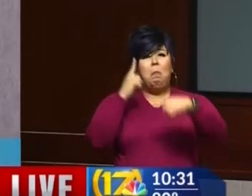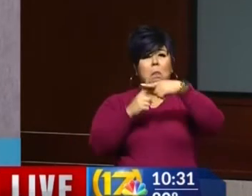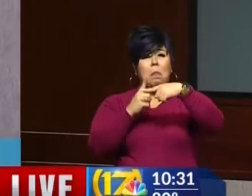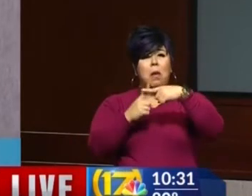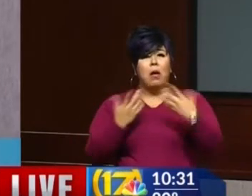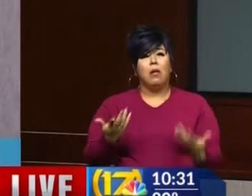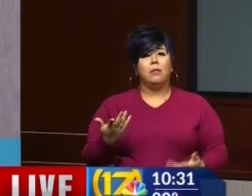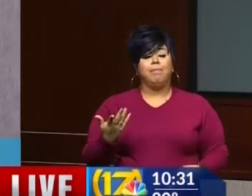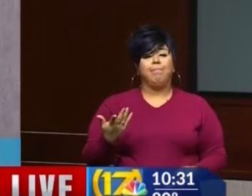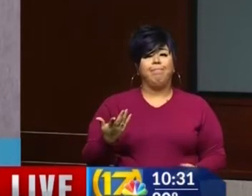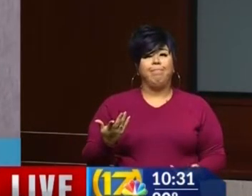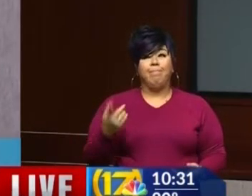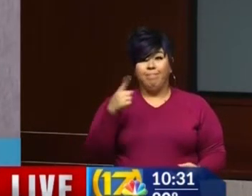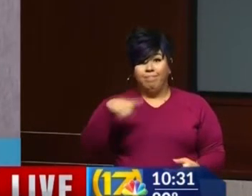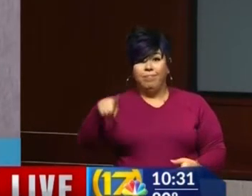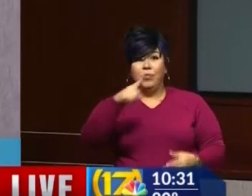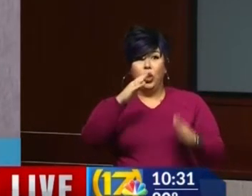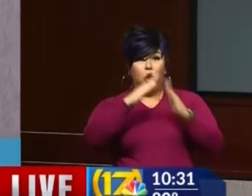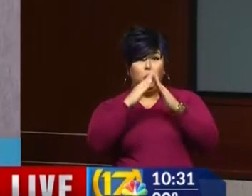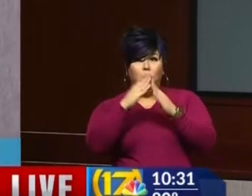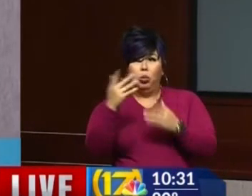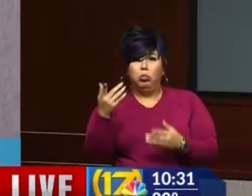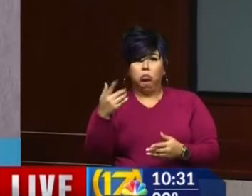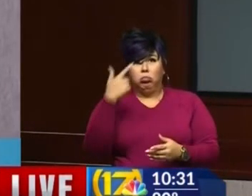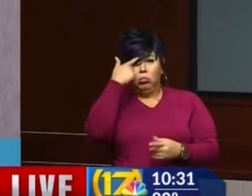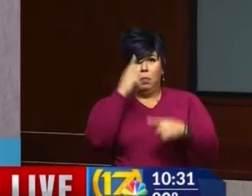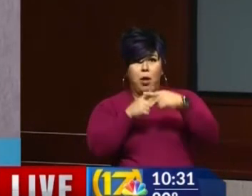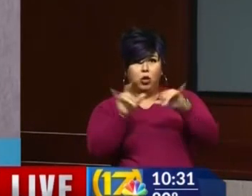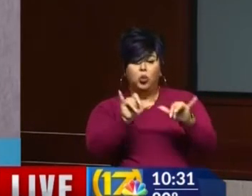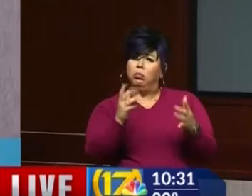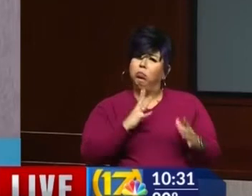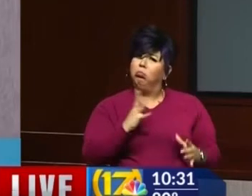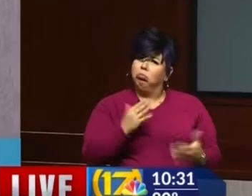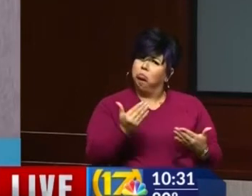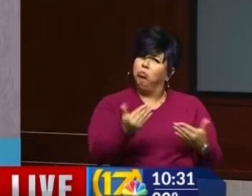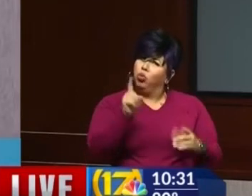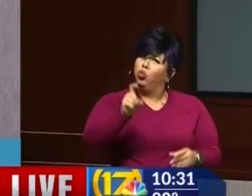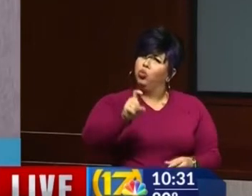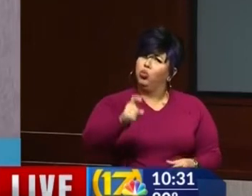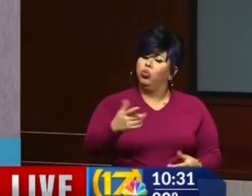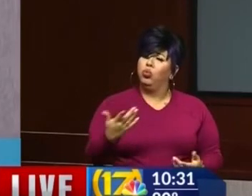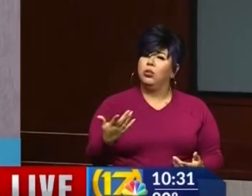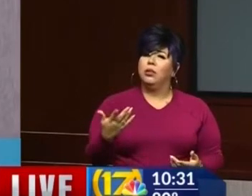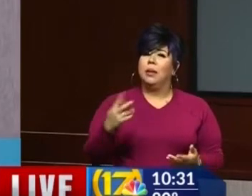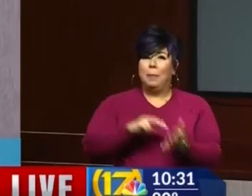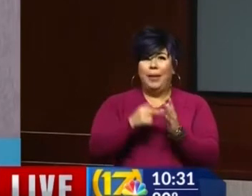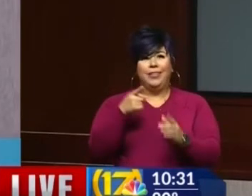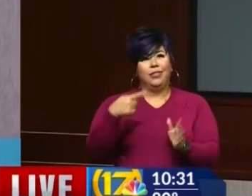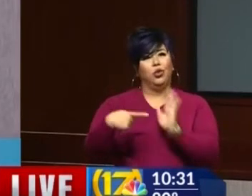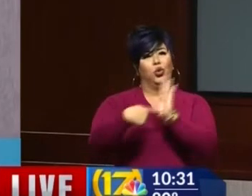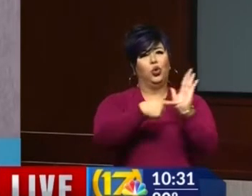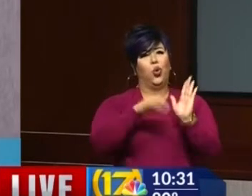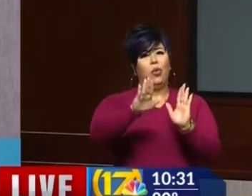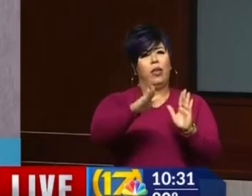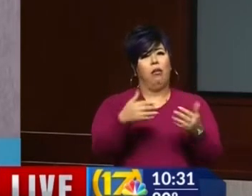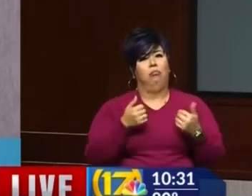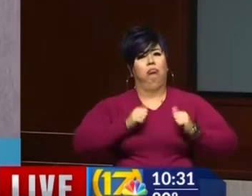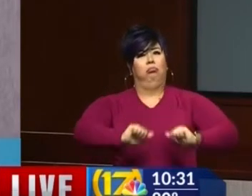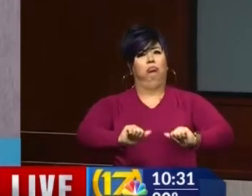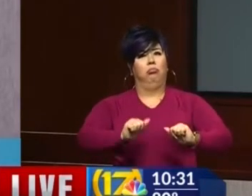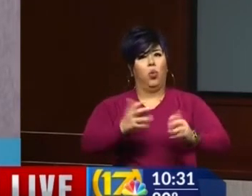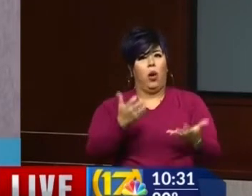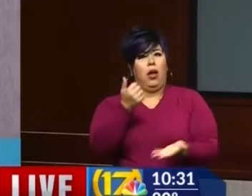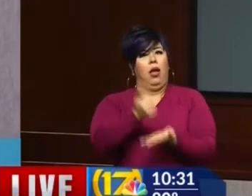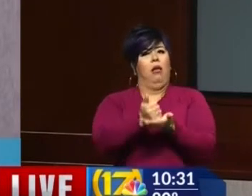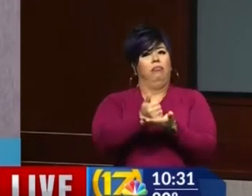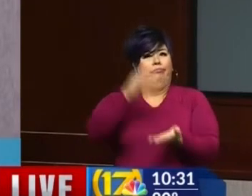community should be optimistic too. And I think that it should be a sign that what it is that they are doing to help manage